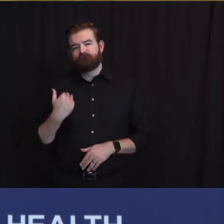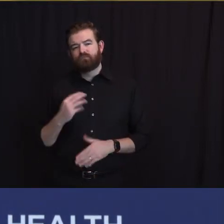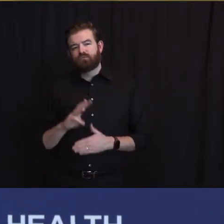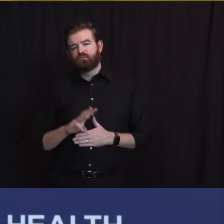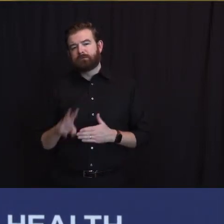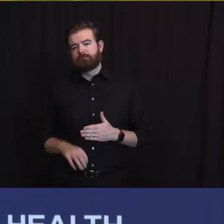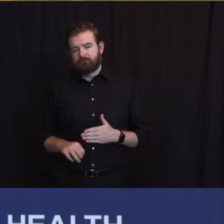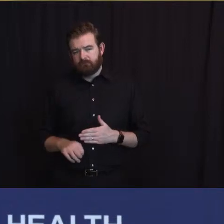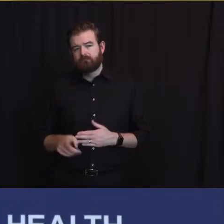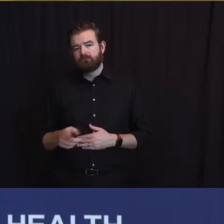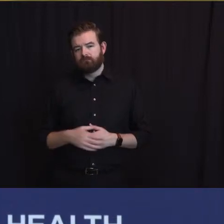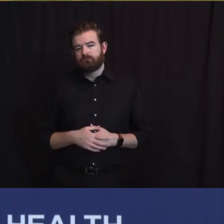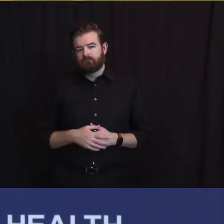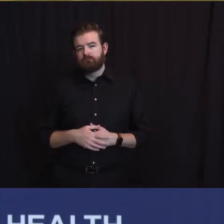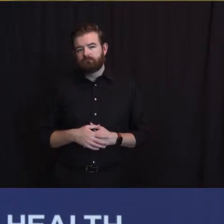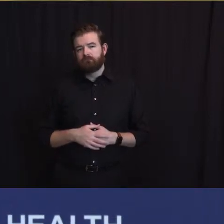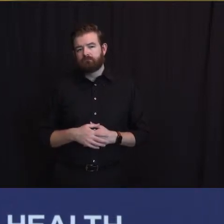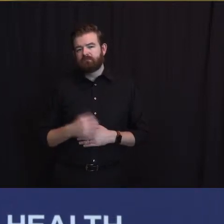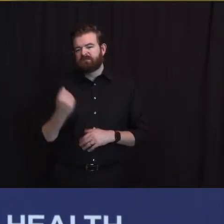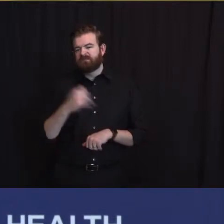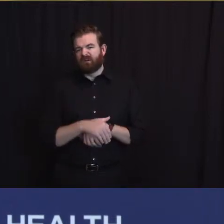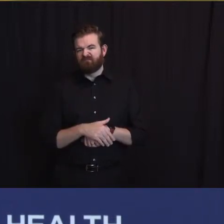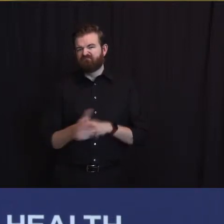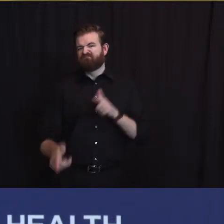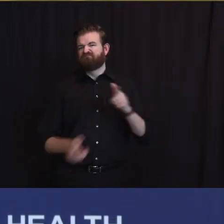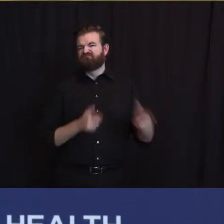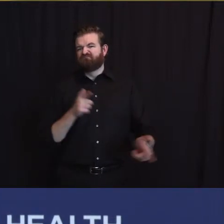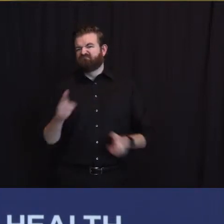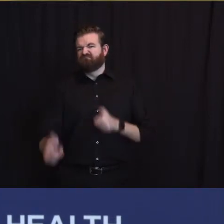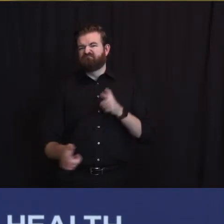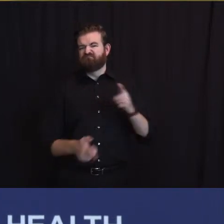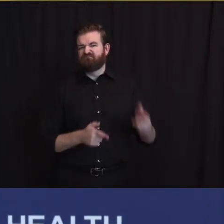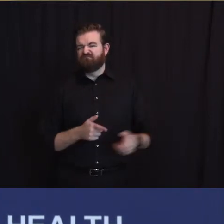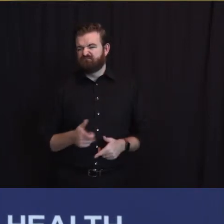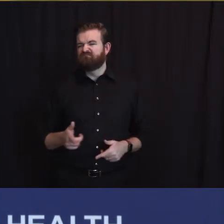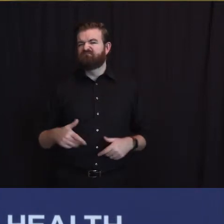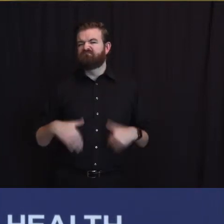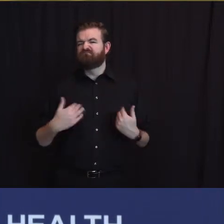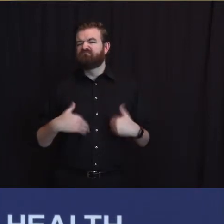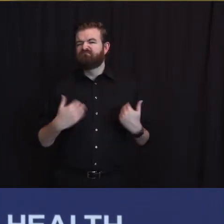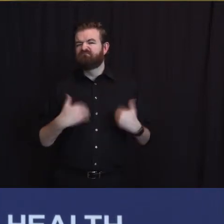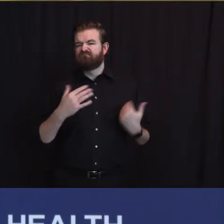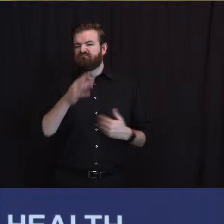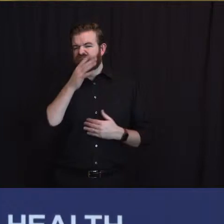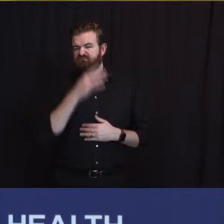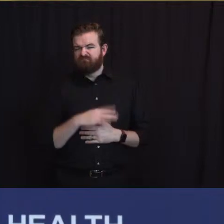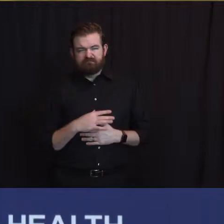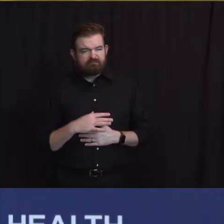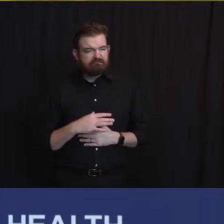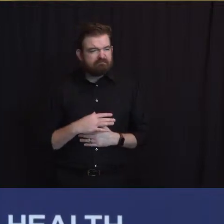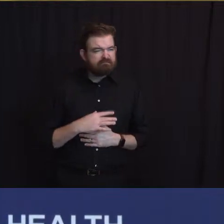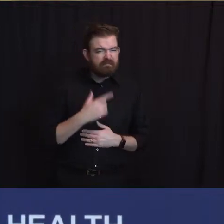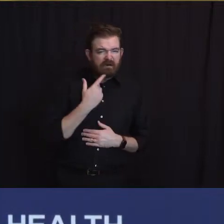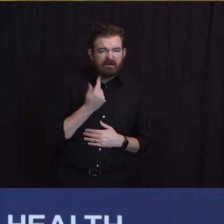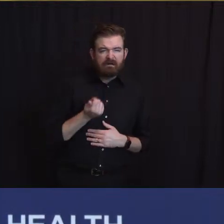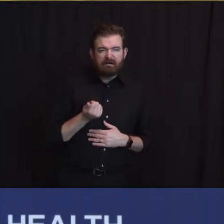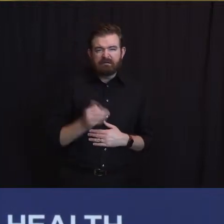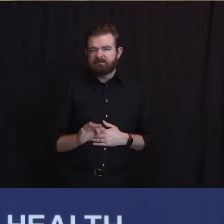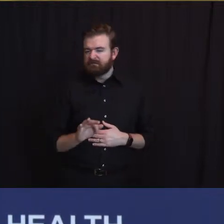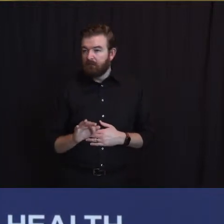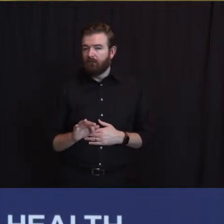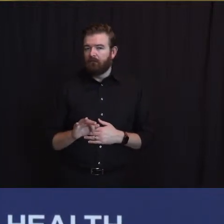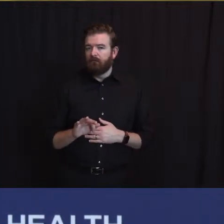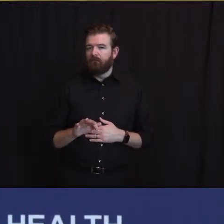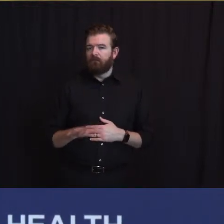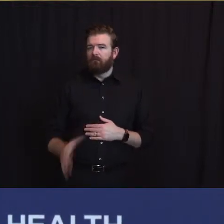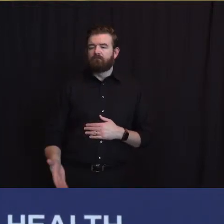tragedy and shootings on Saturday night. A young woman of the age of 19, to the best of my knowledge. God rest her soul. And if